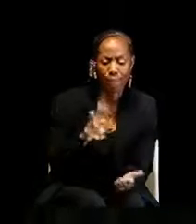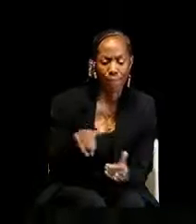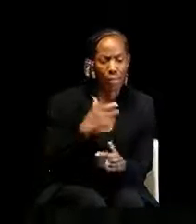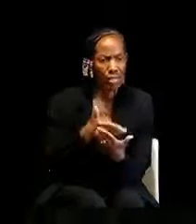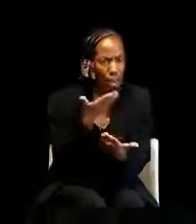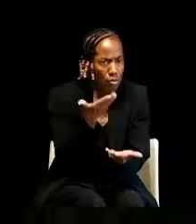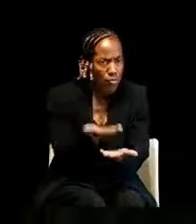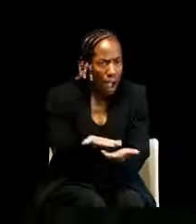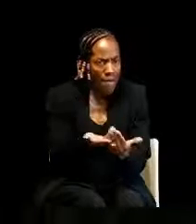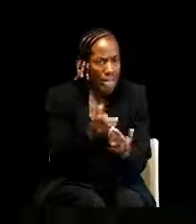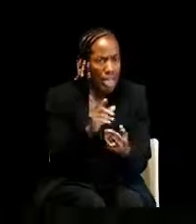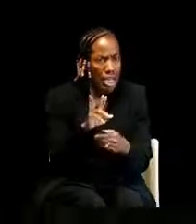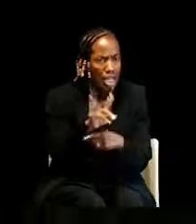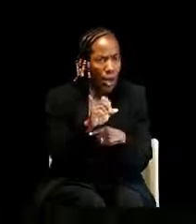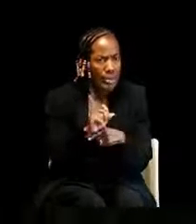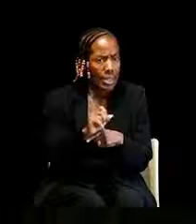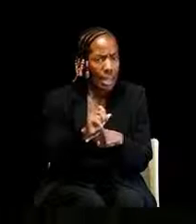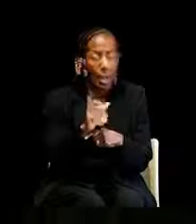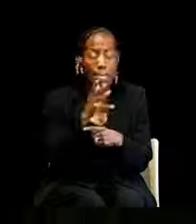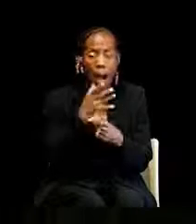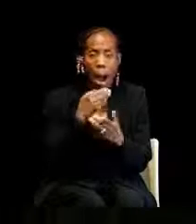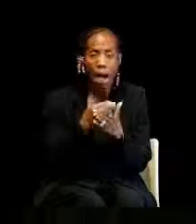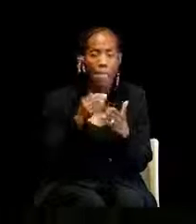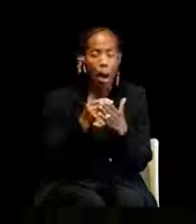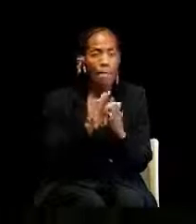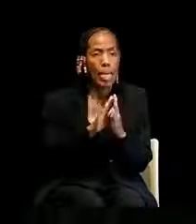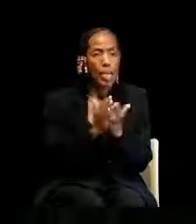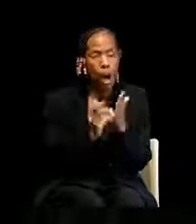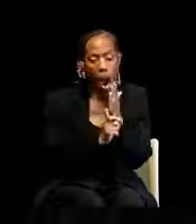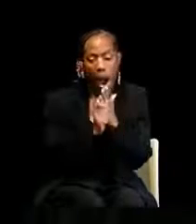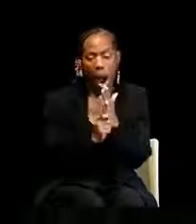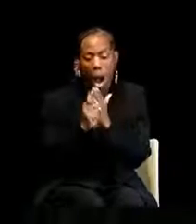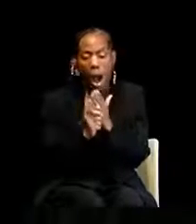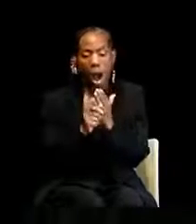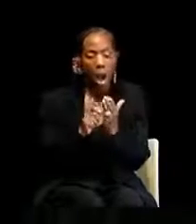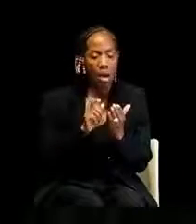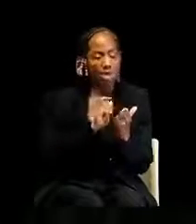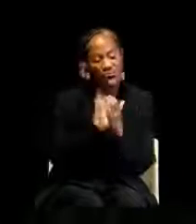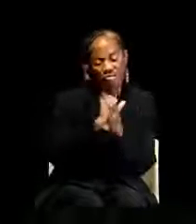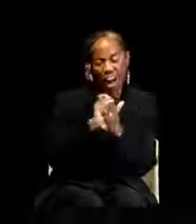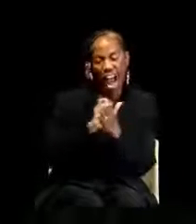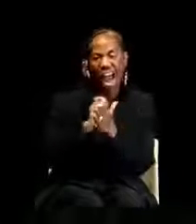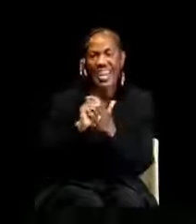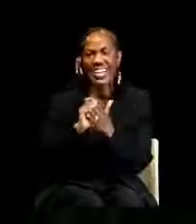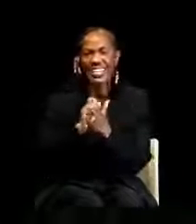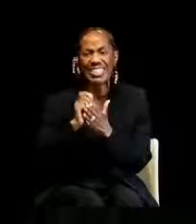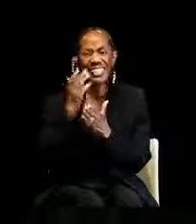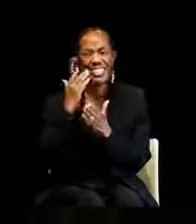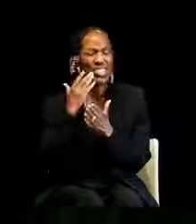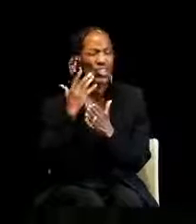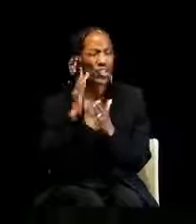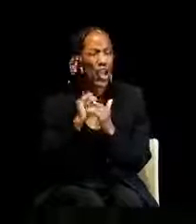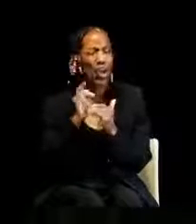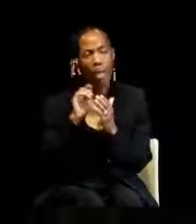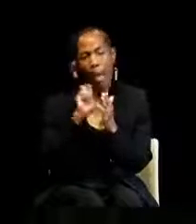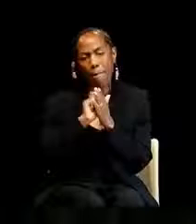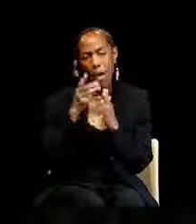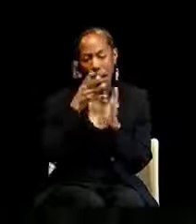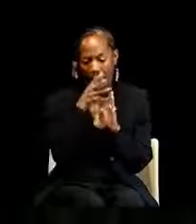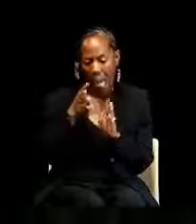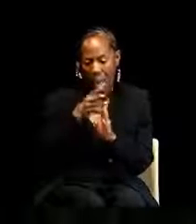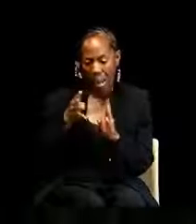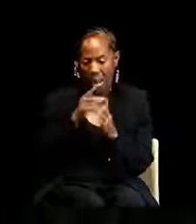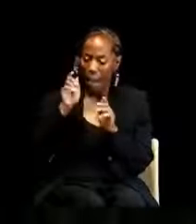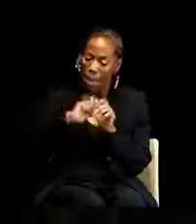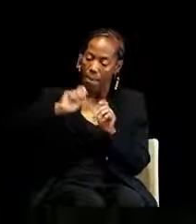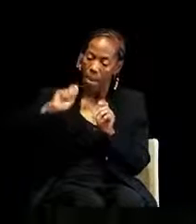my mom bought me a bunch of composition books and then she would buy me like Junie B. Jones books and other children books. And the